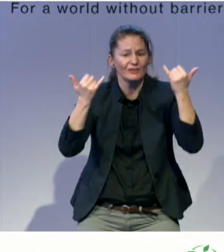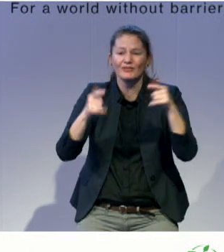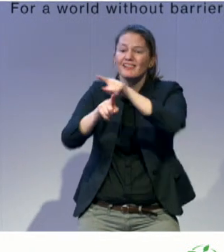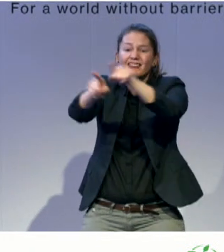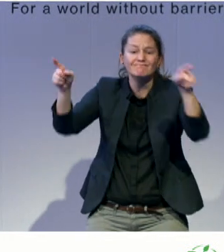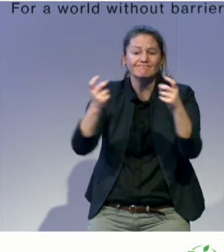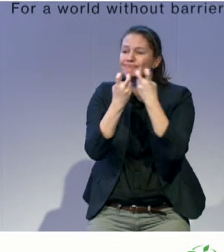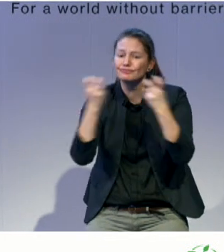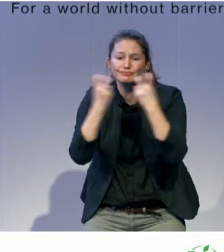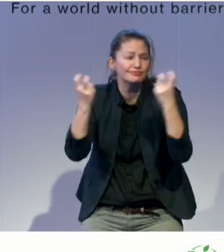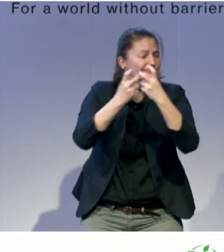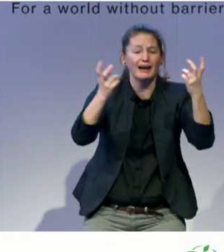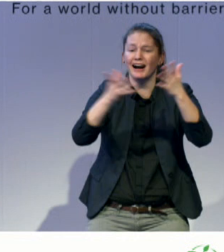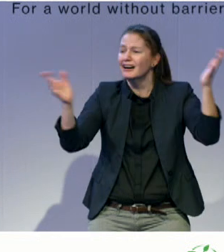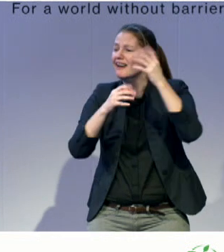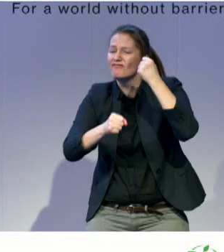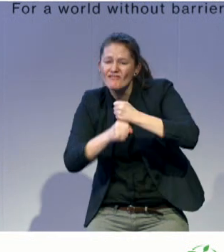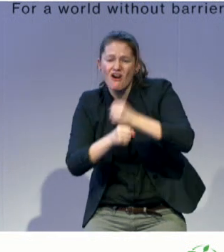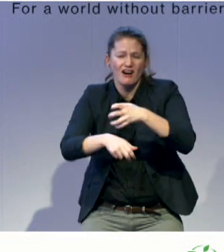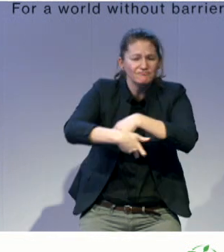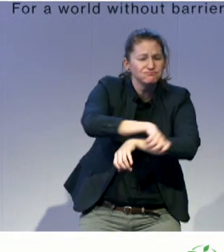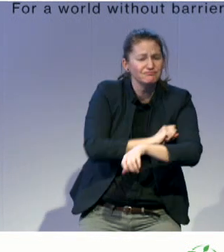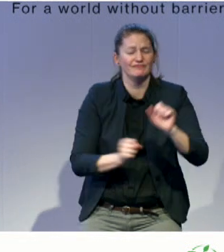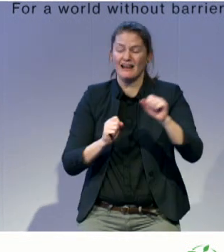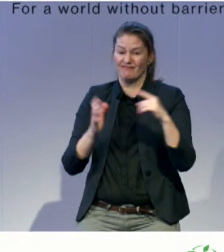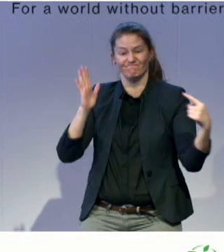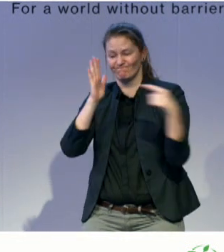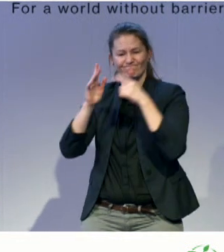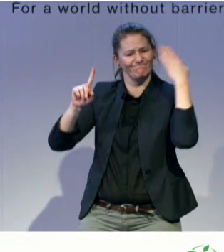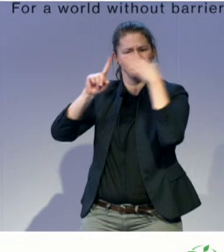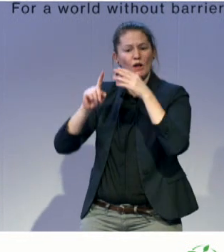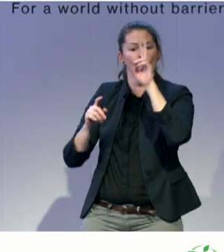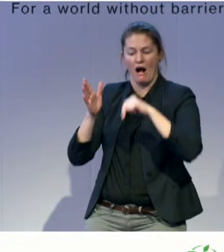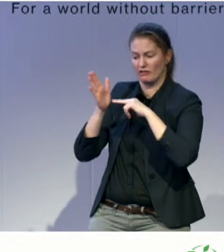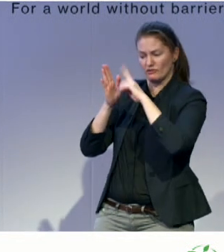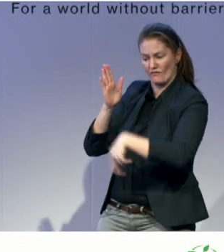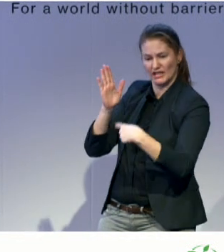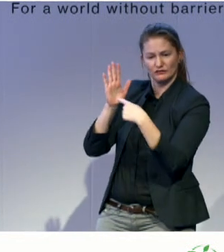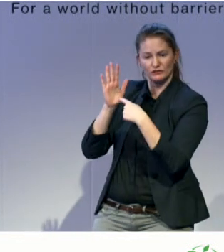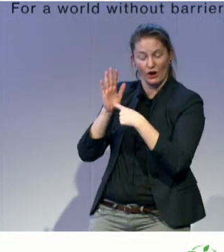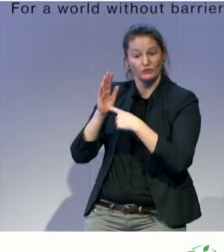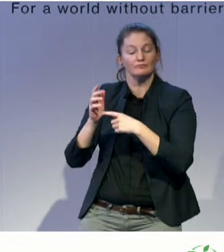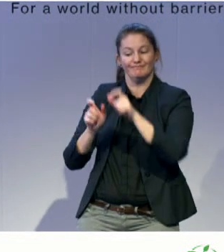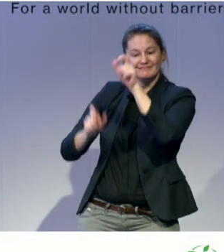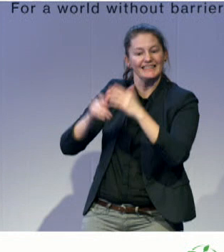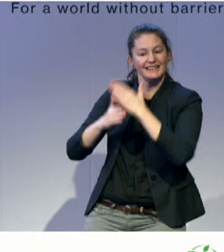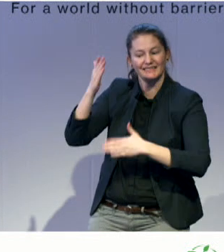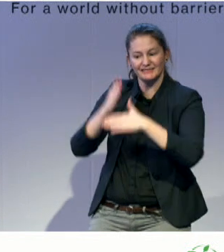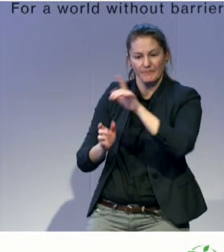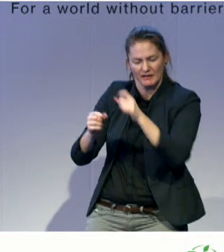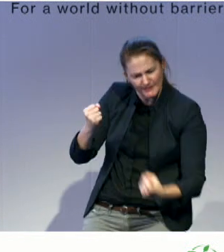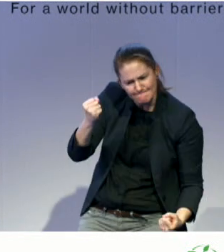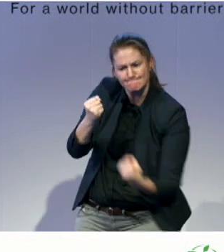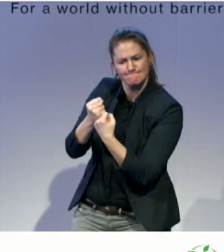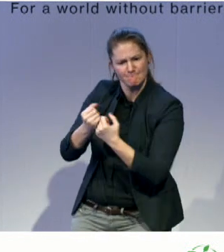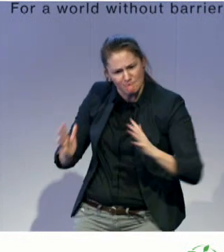to make the United Nations Convention on the Rights of Persons with Disabilities a reality in every region of every